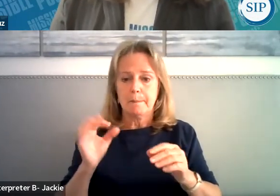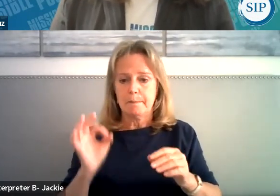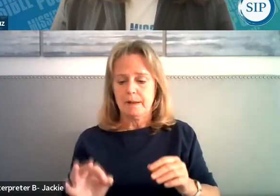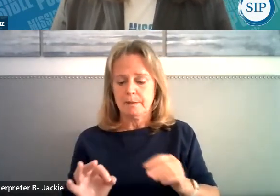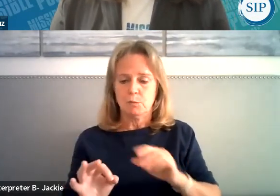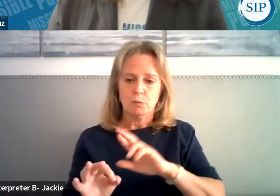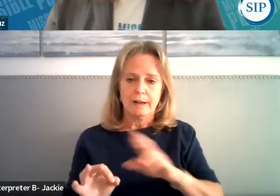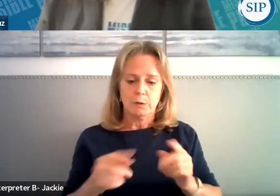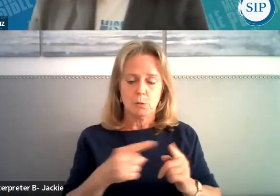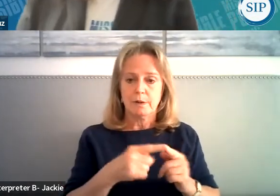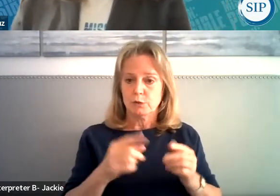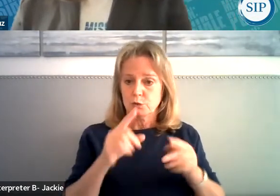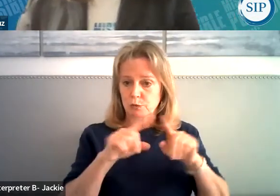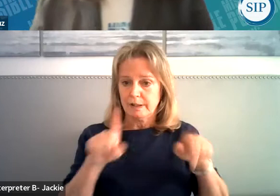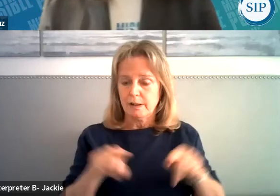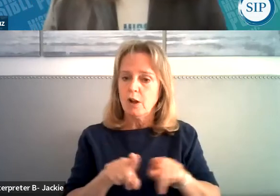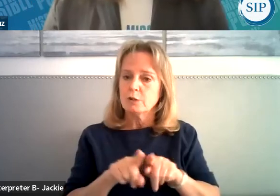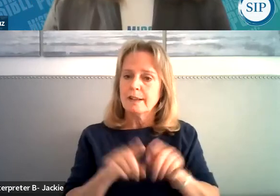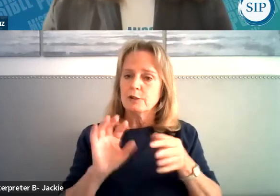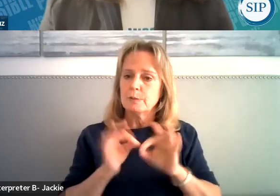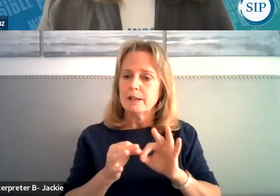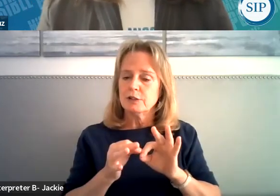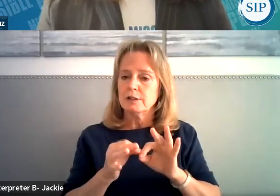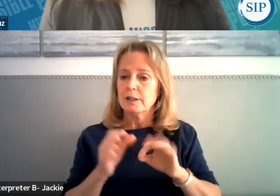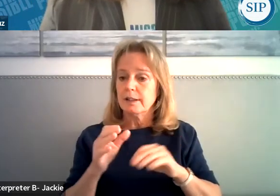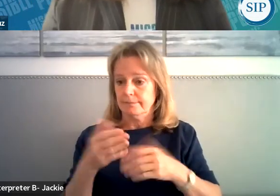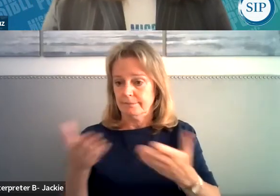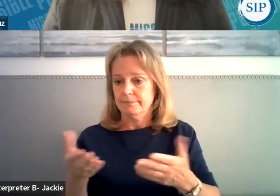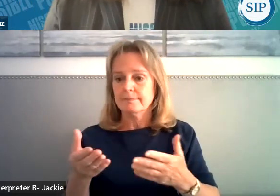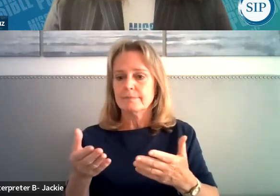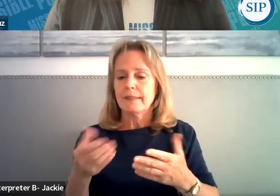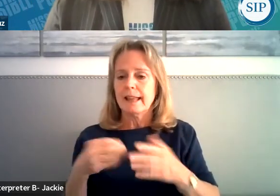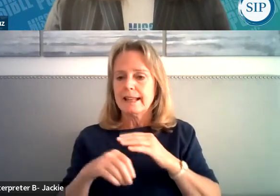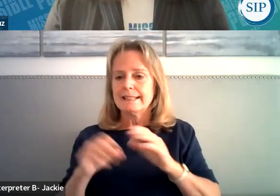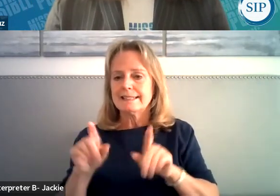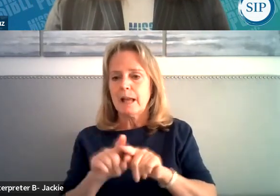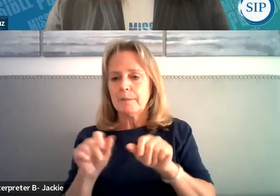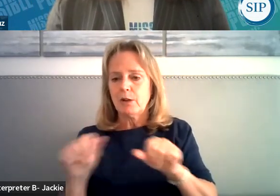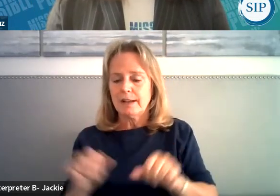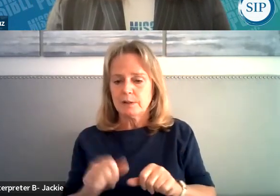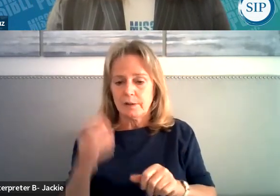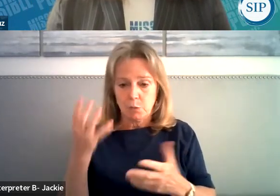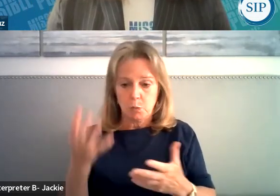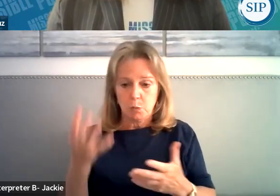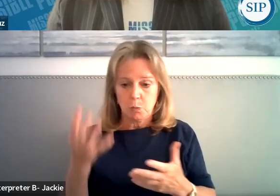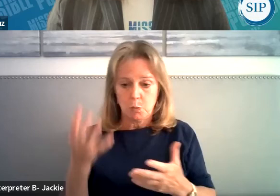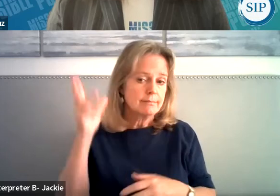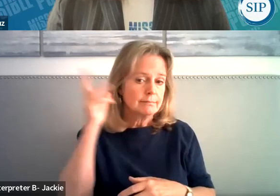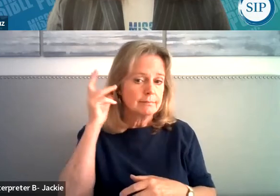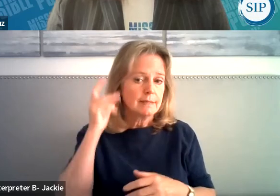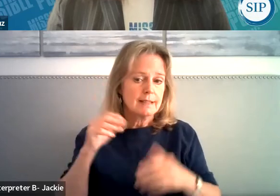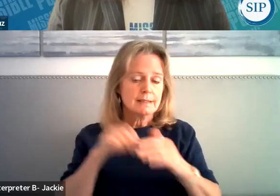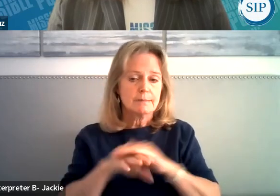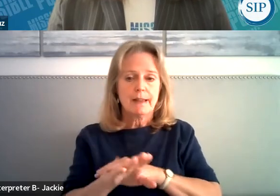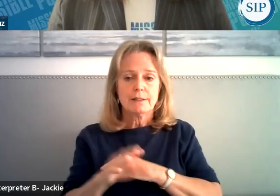of your screen. Also, the interpretation icon is in that same area. So if you would like to access